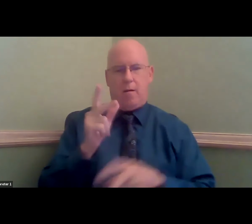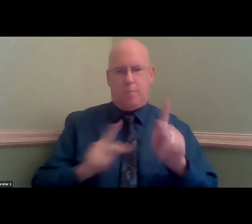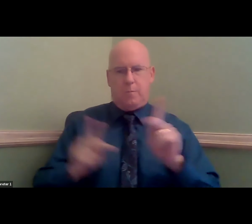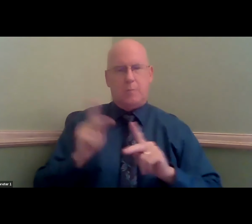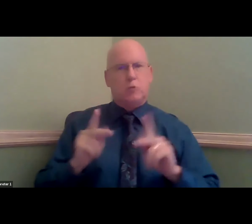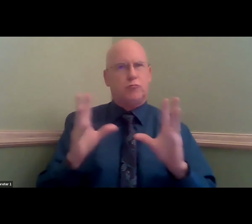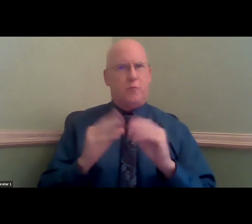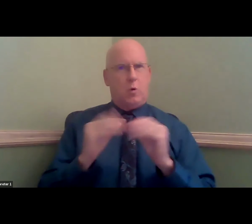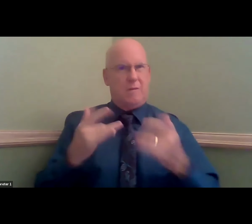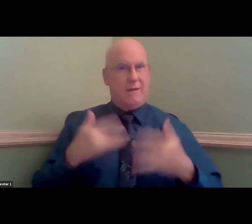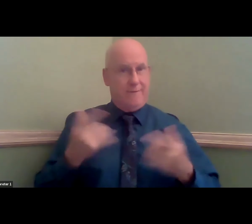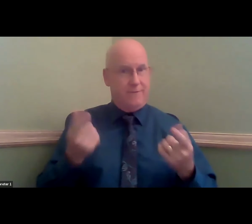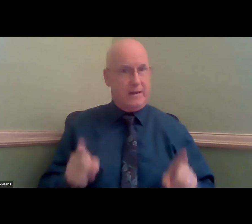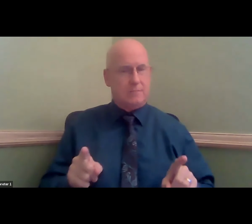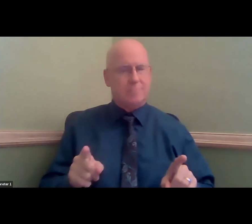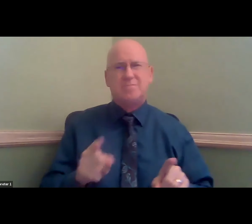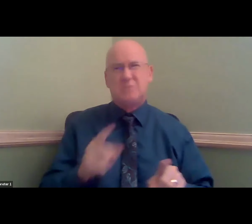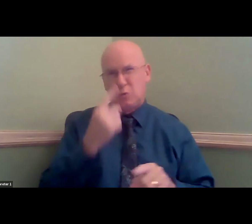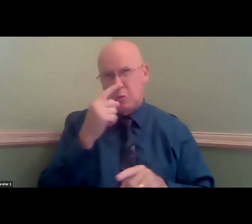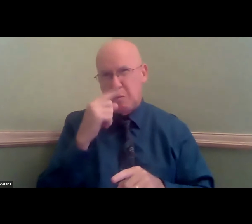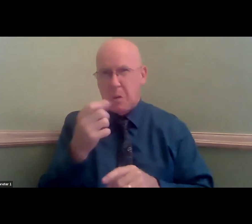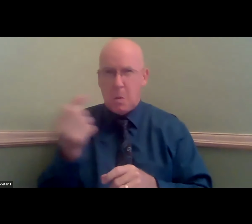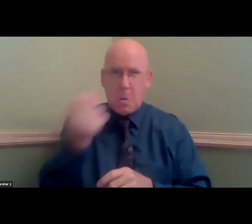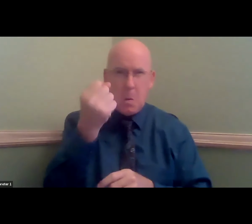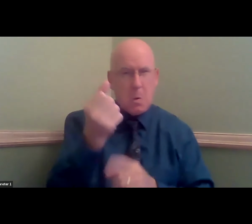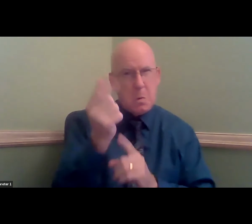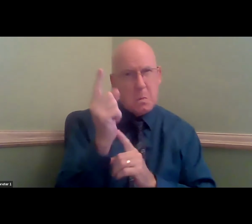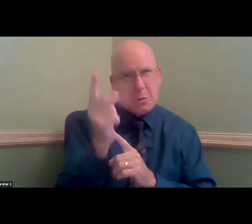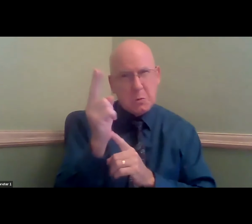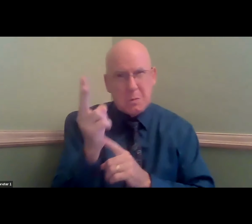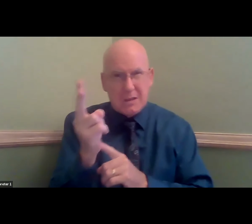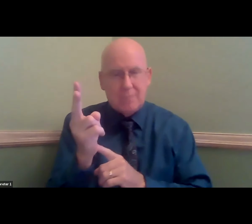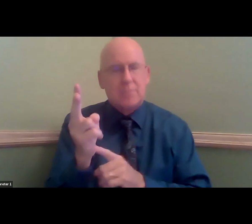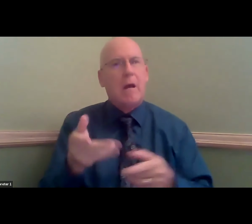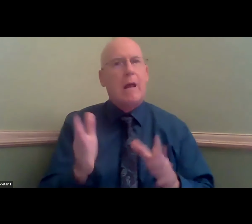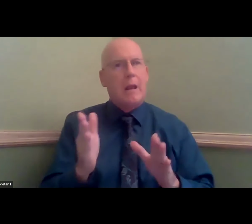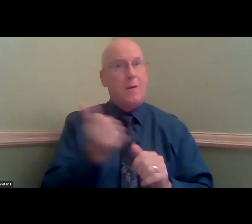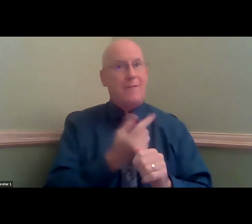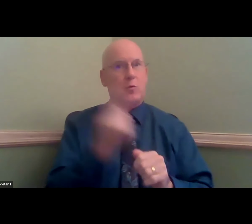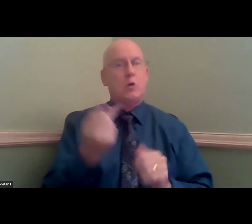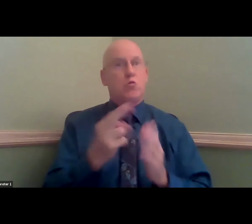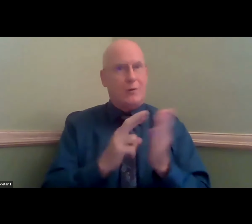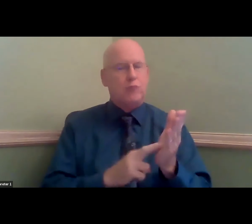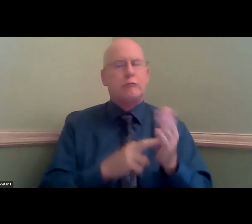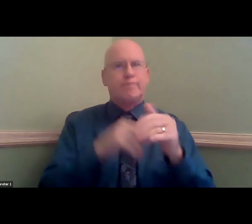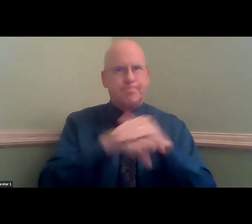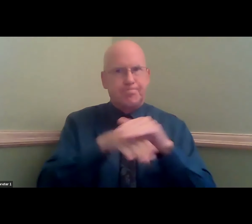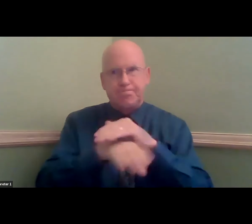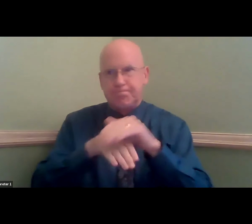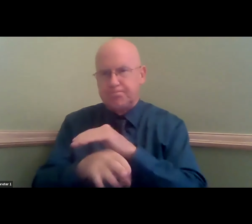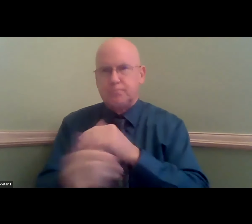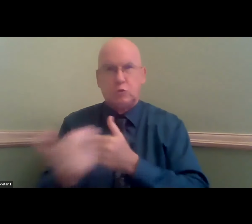If you can, please give us just a few minutes. We're going to allow all of our registrants to log in and get going with tonight's event. Thank you.